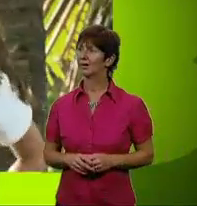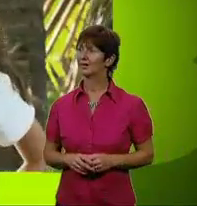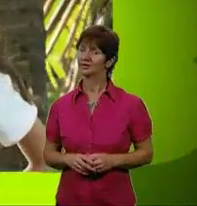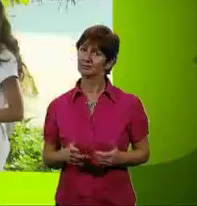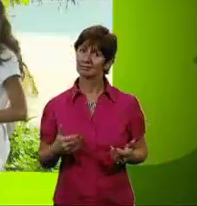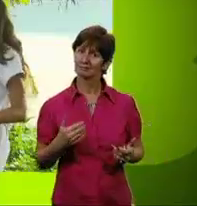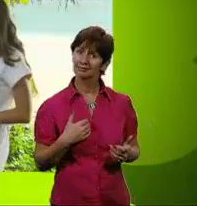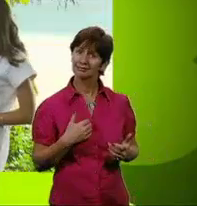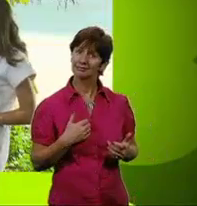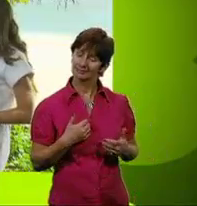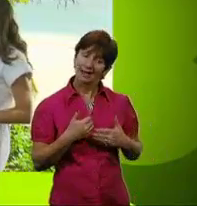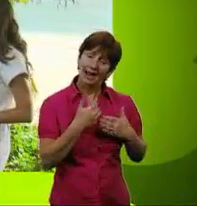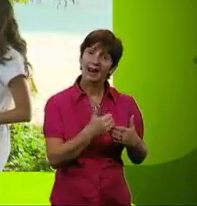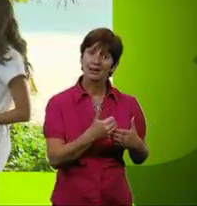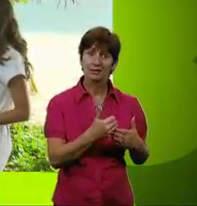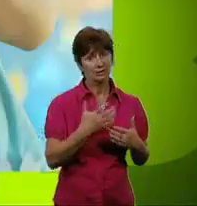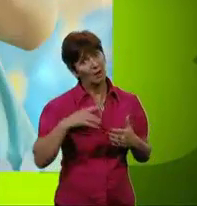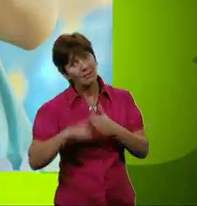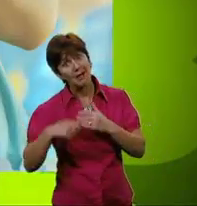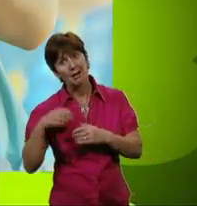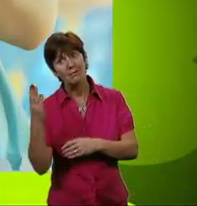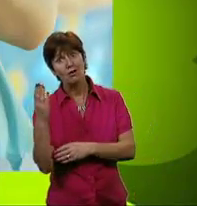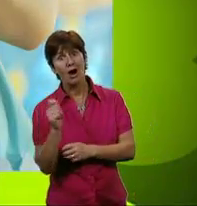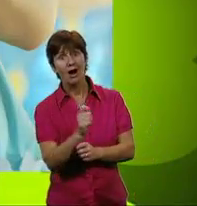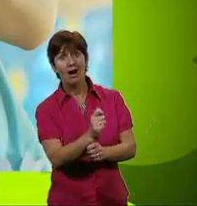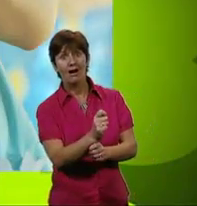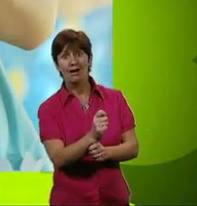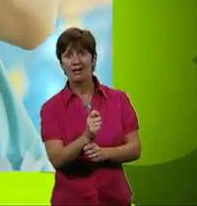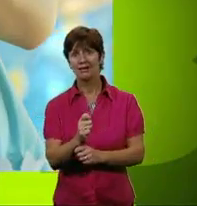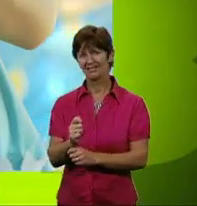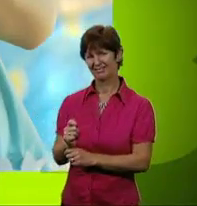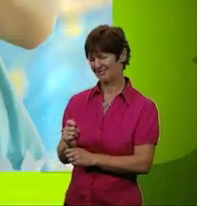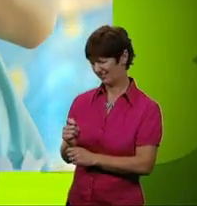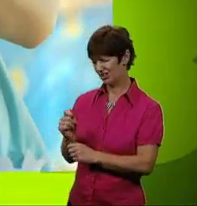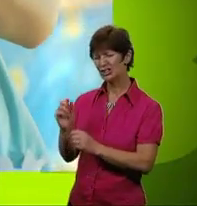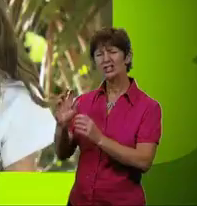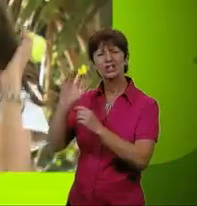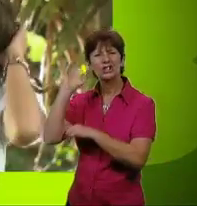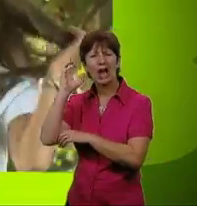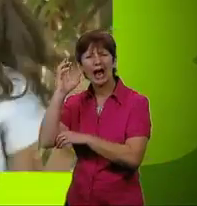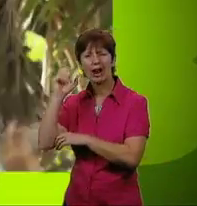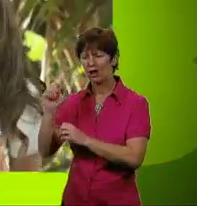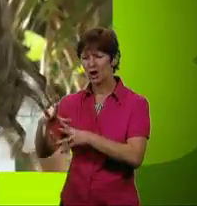One good deed deserves another. Do you want to buy my mirror? Shells and coral? It's not my thing.